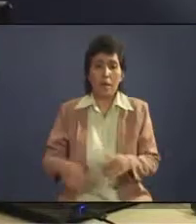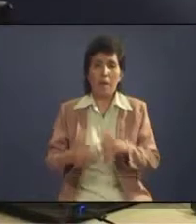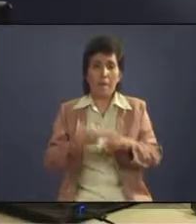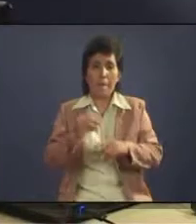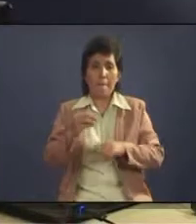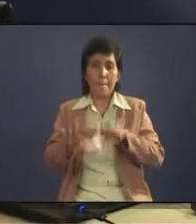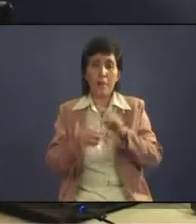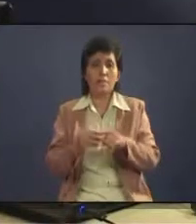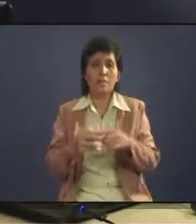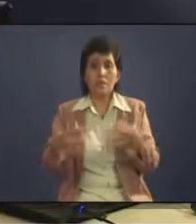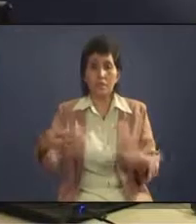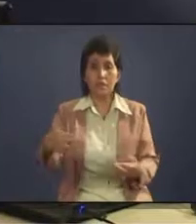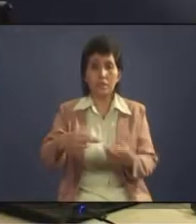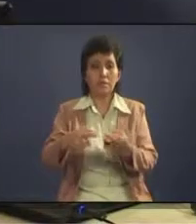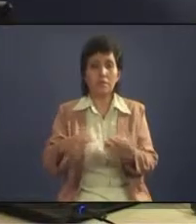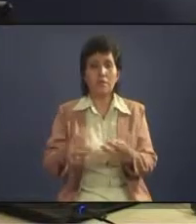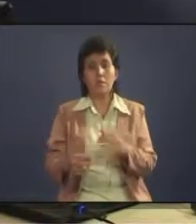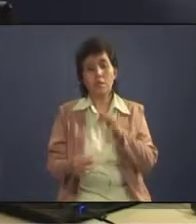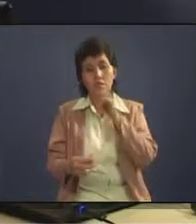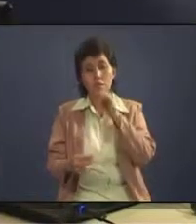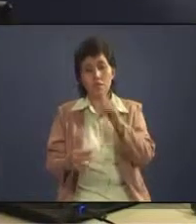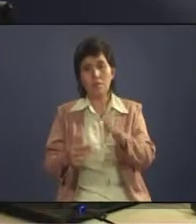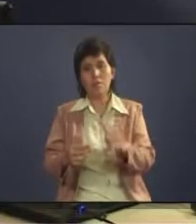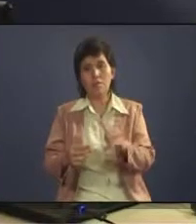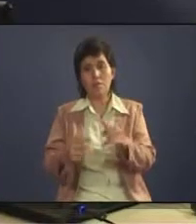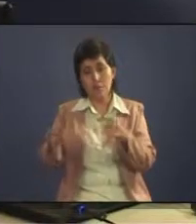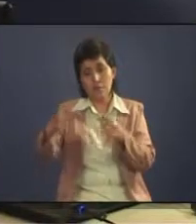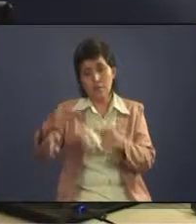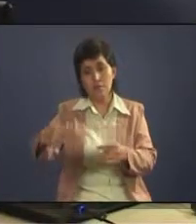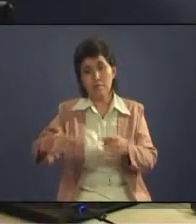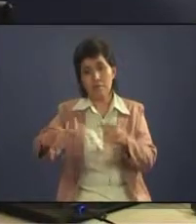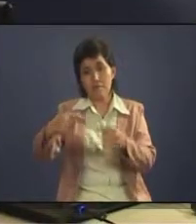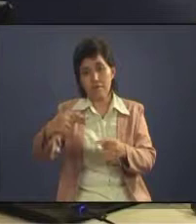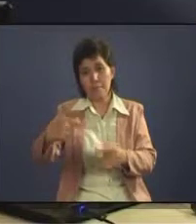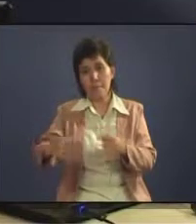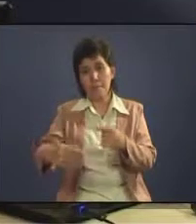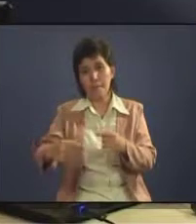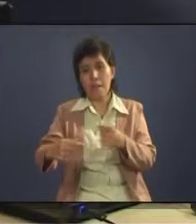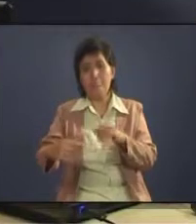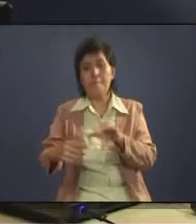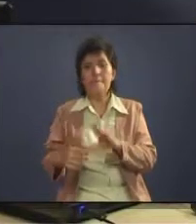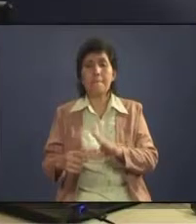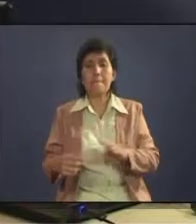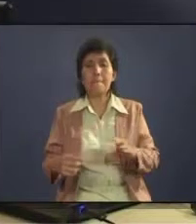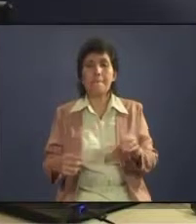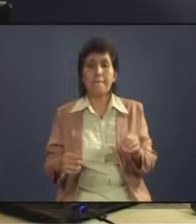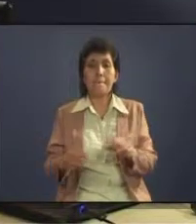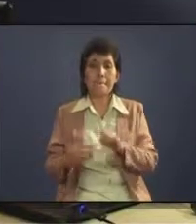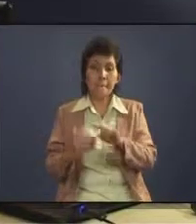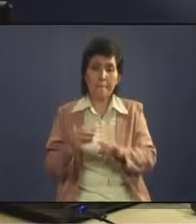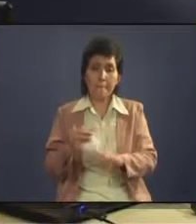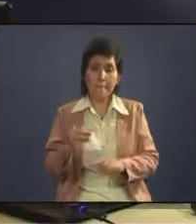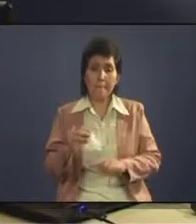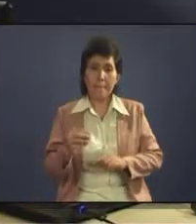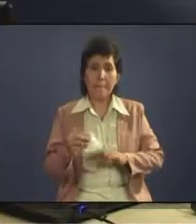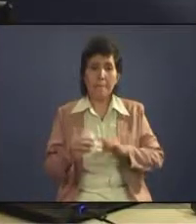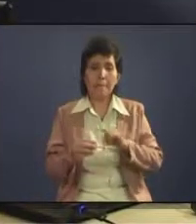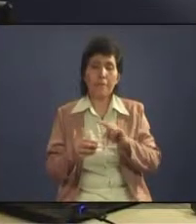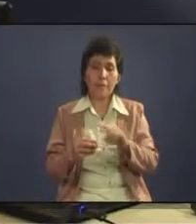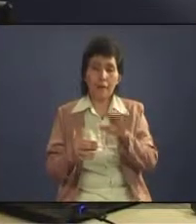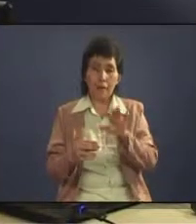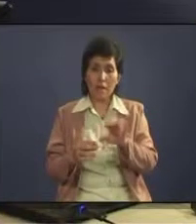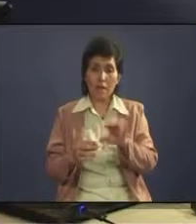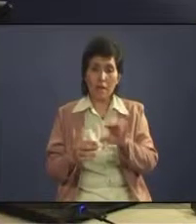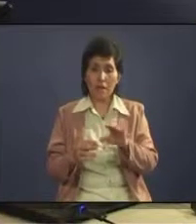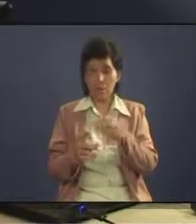People are not going to fight them back because obviously they are the one having the power. They can hire and they can fire anyone